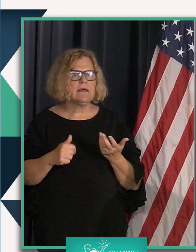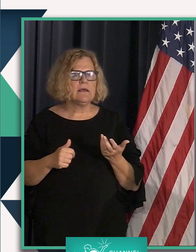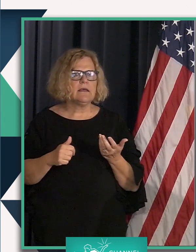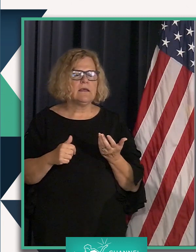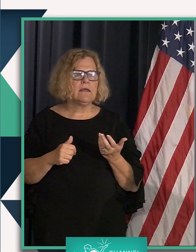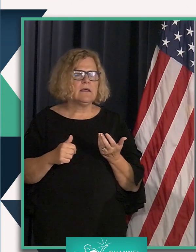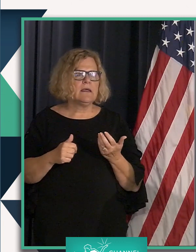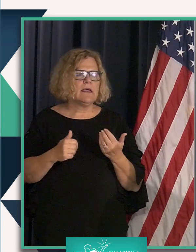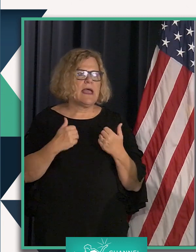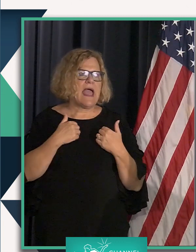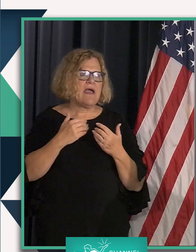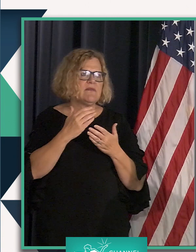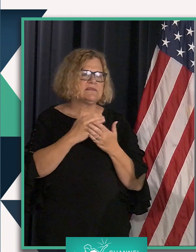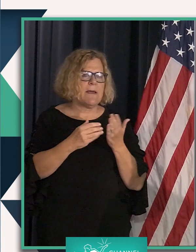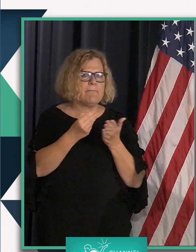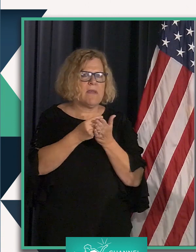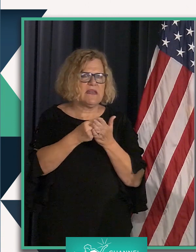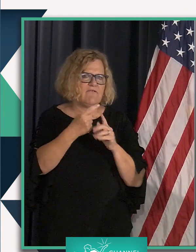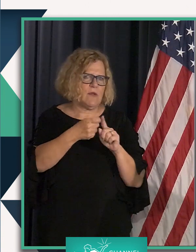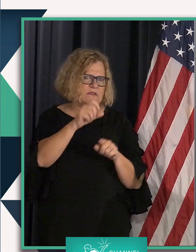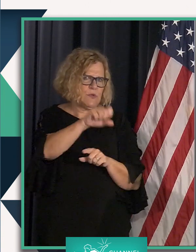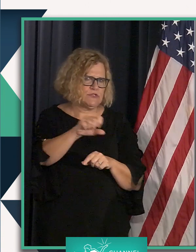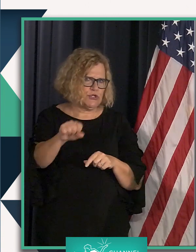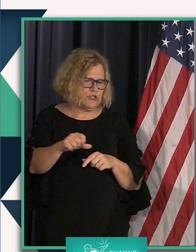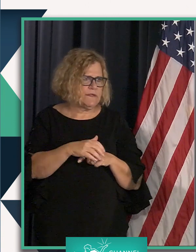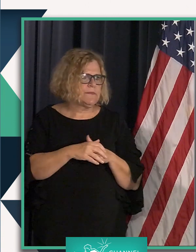have some money from Social Security.